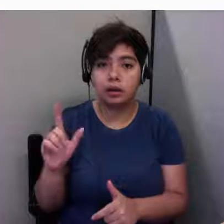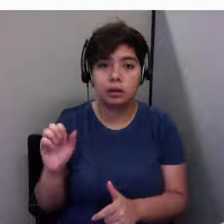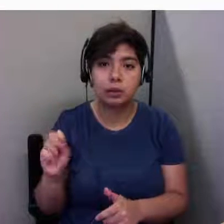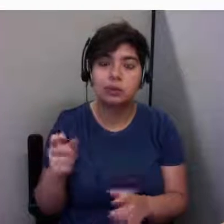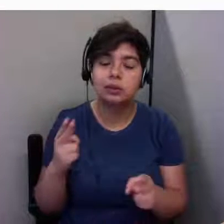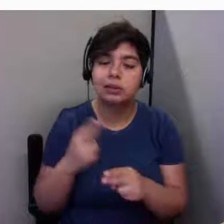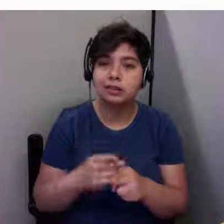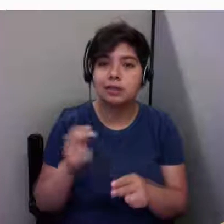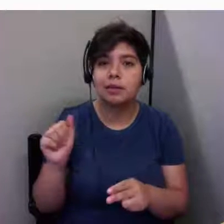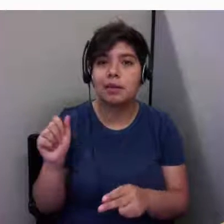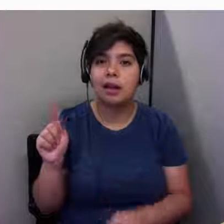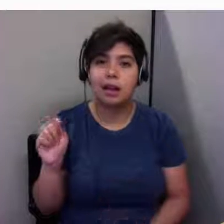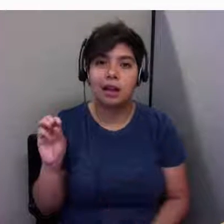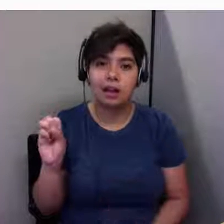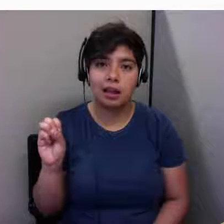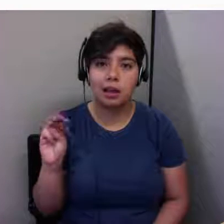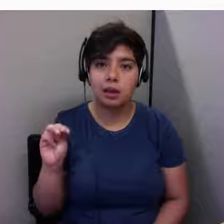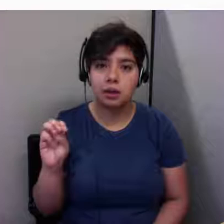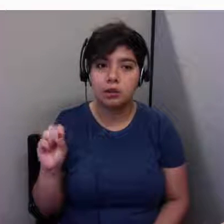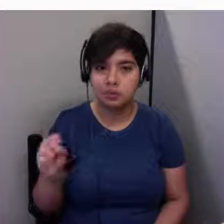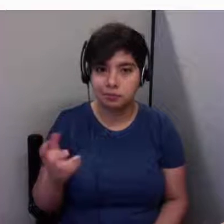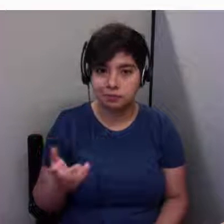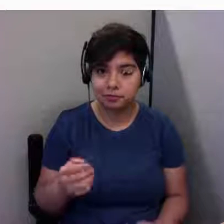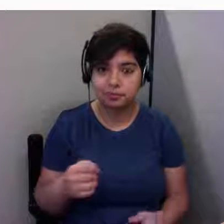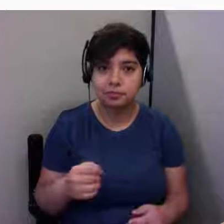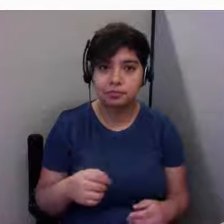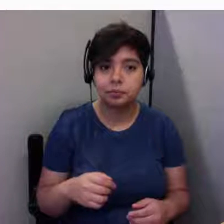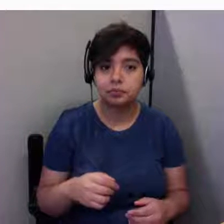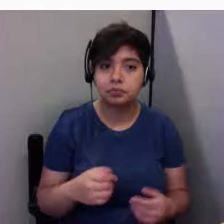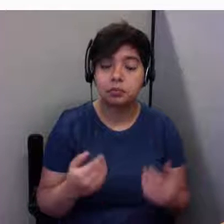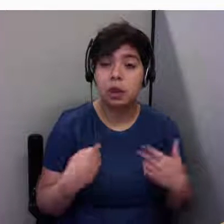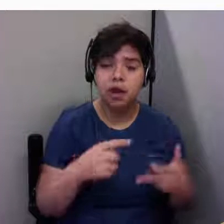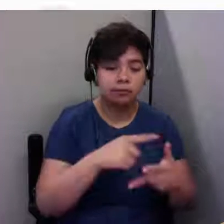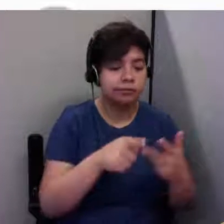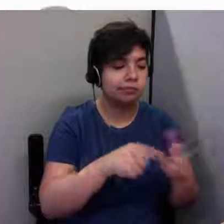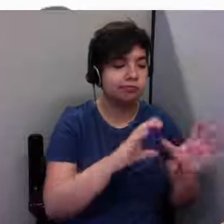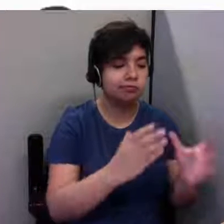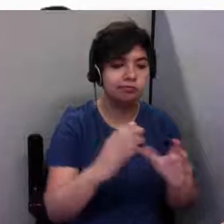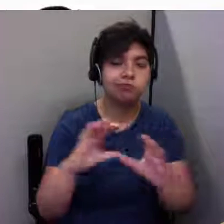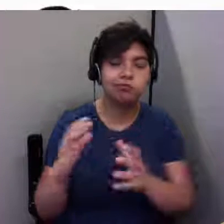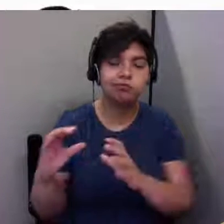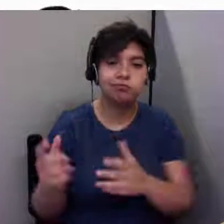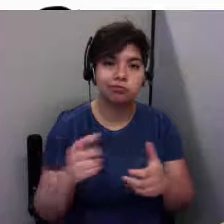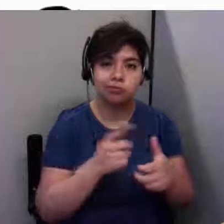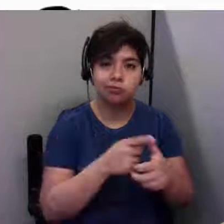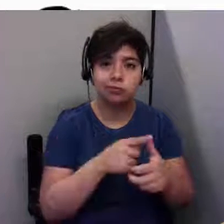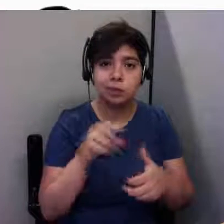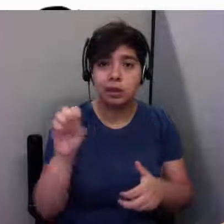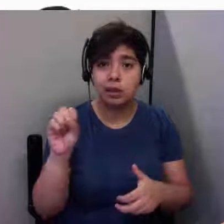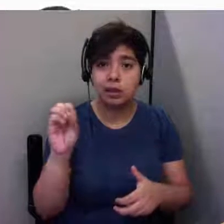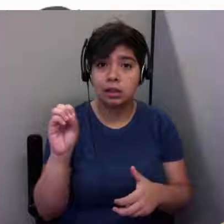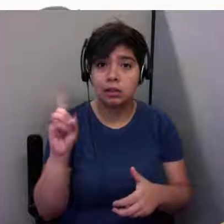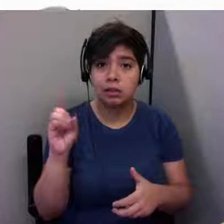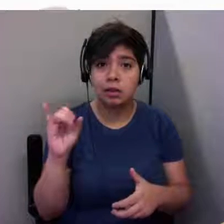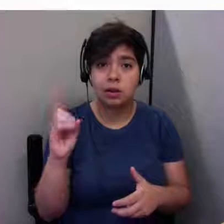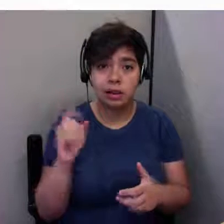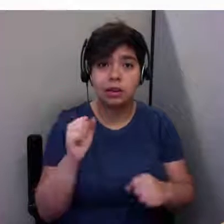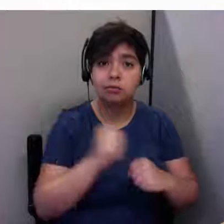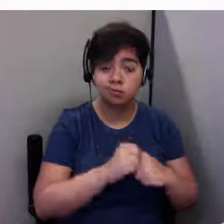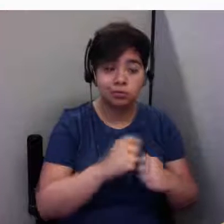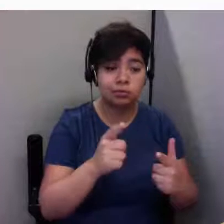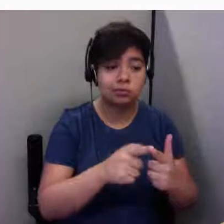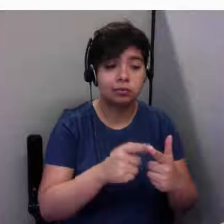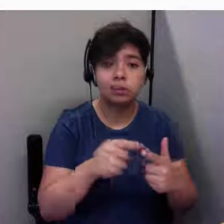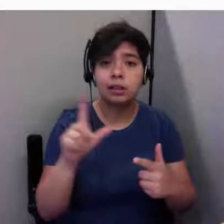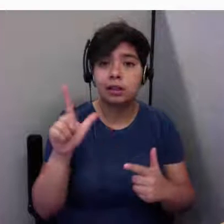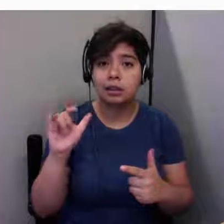Matter can be grouped into three main states: solid, liquid, or gas. To figure out